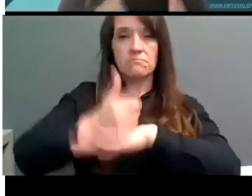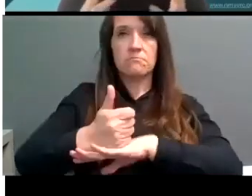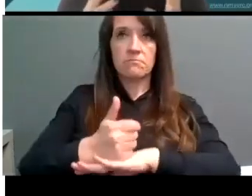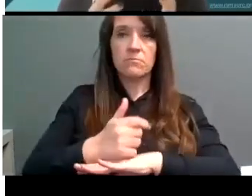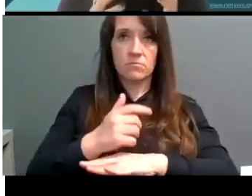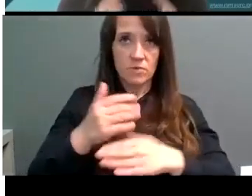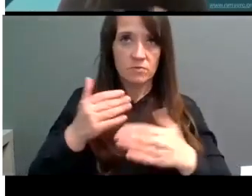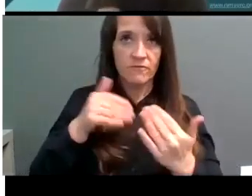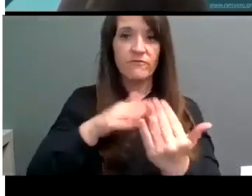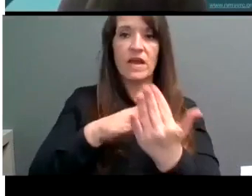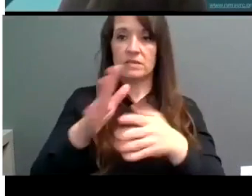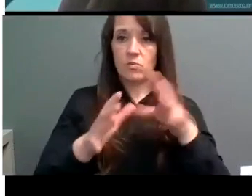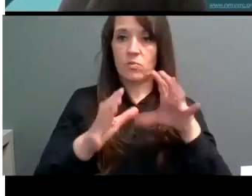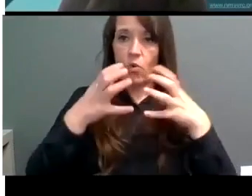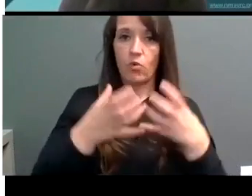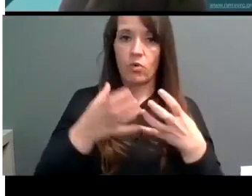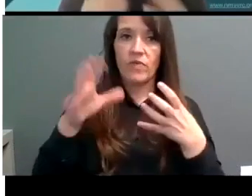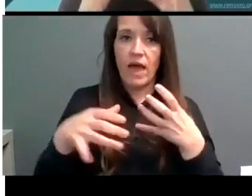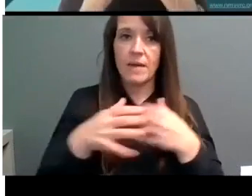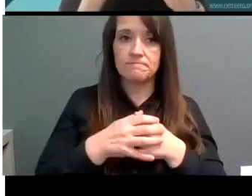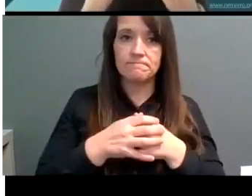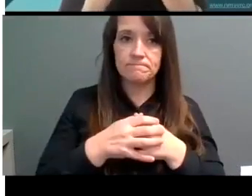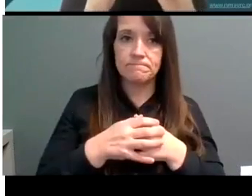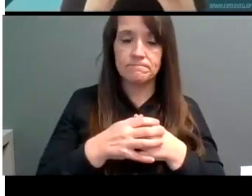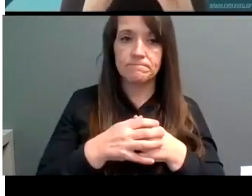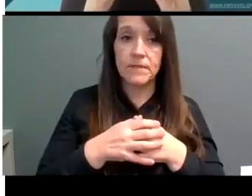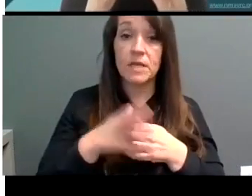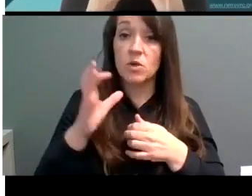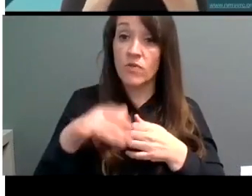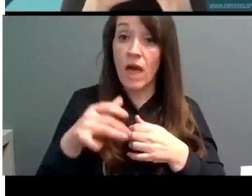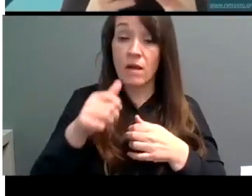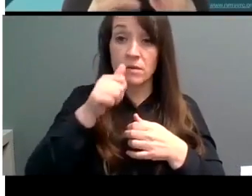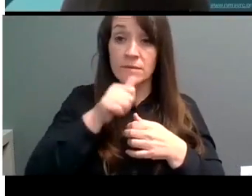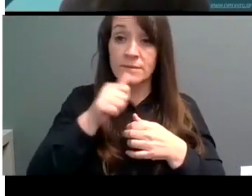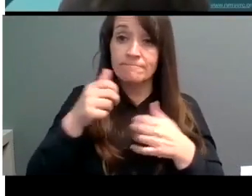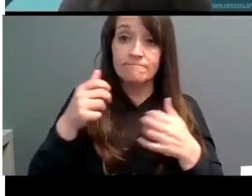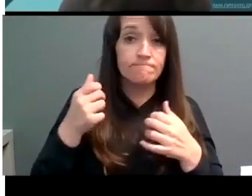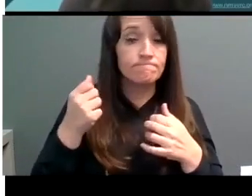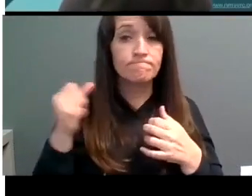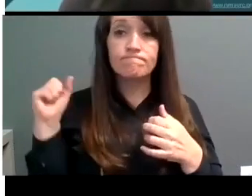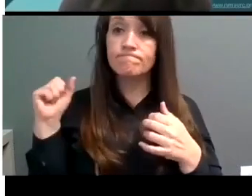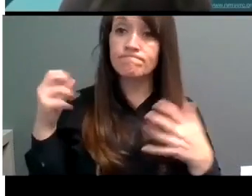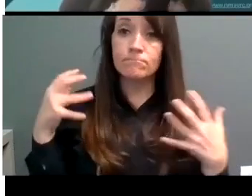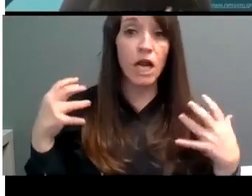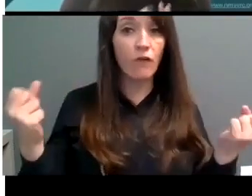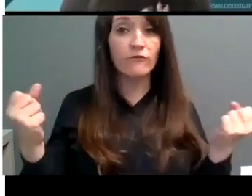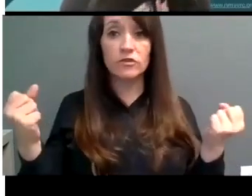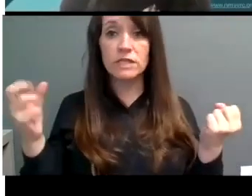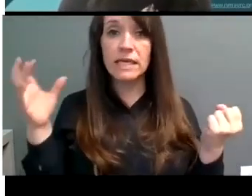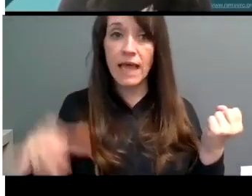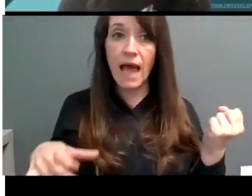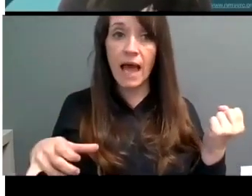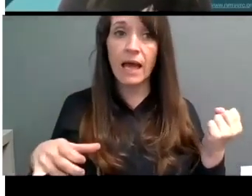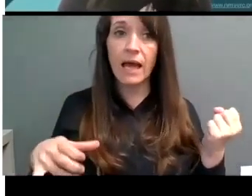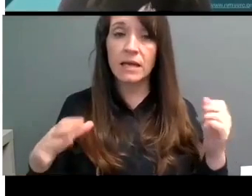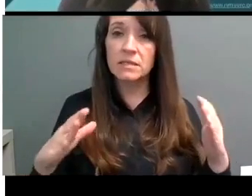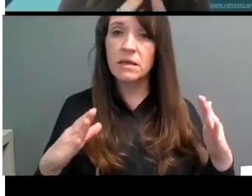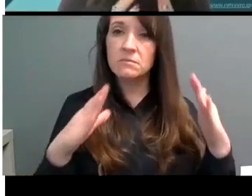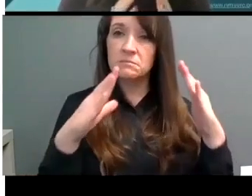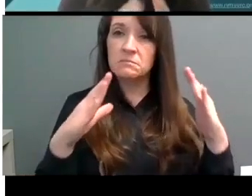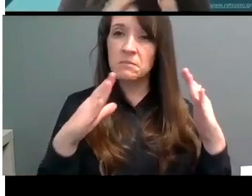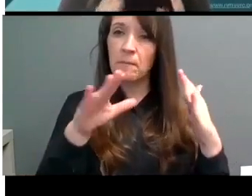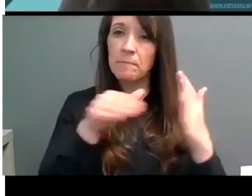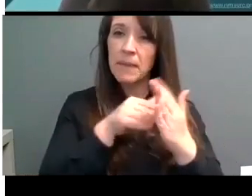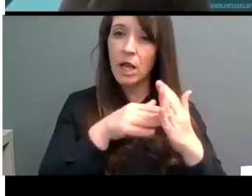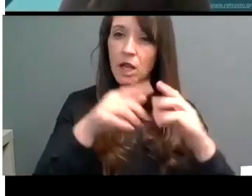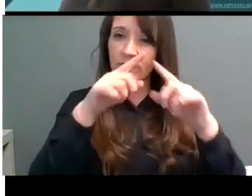needs for ongoing mental health. So that's where we get to that middle kind of lighter orange of the triangle. So that's where we're going